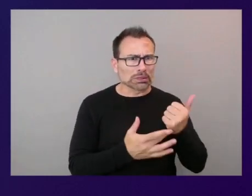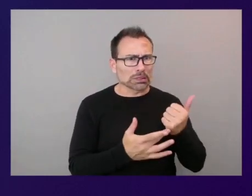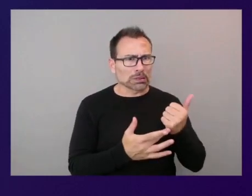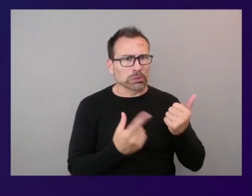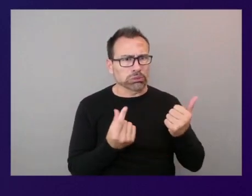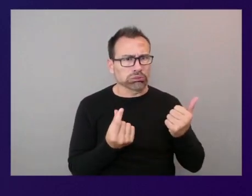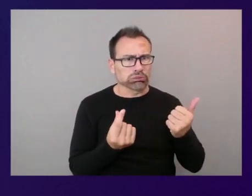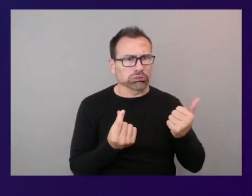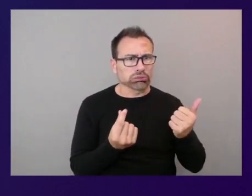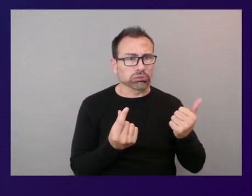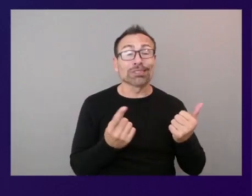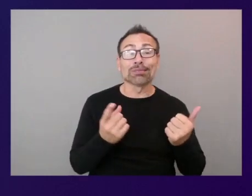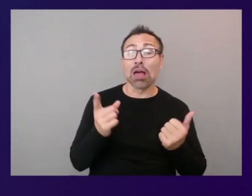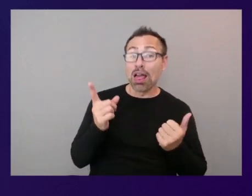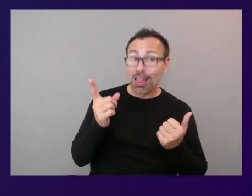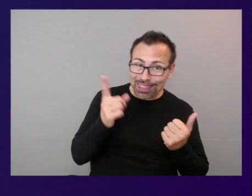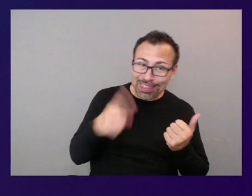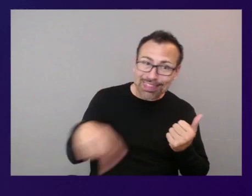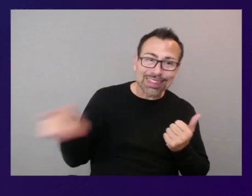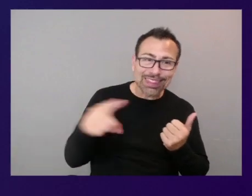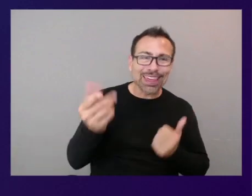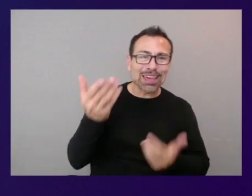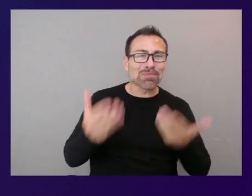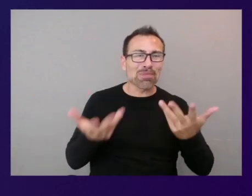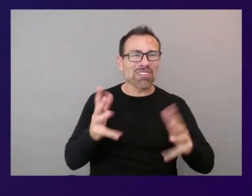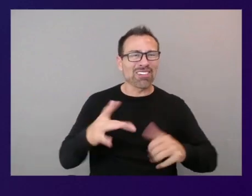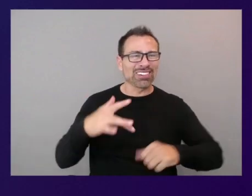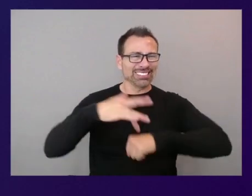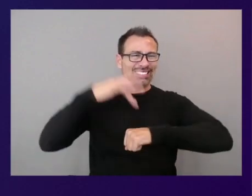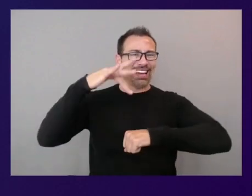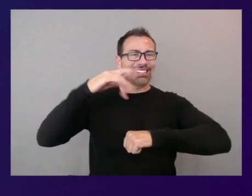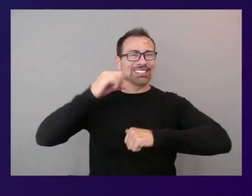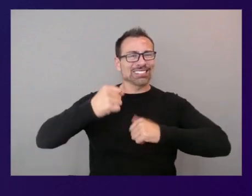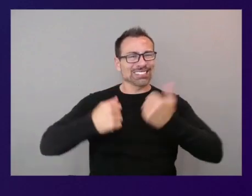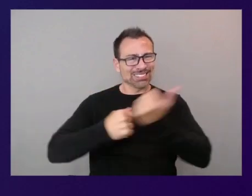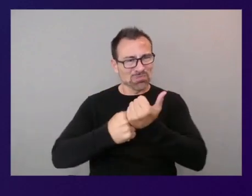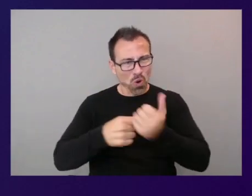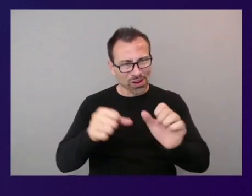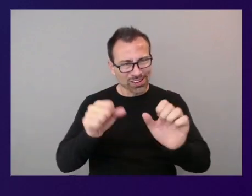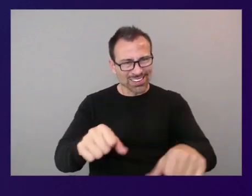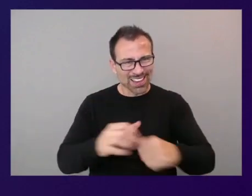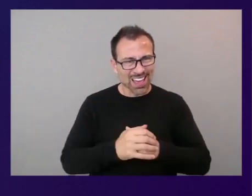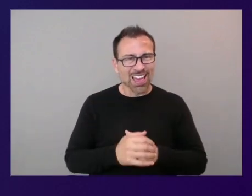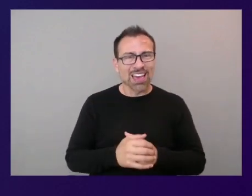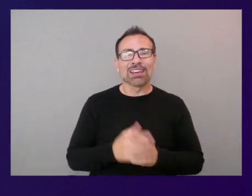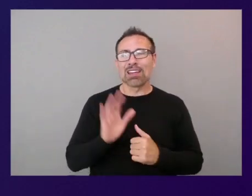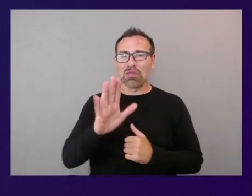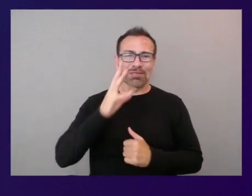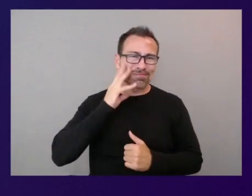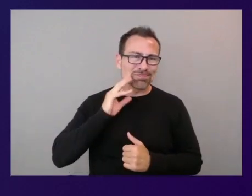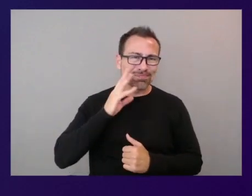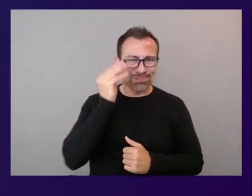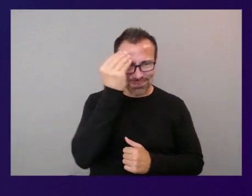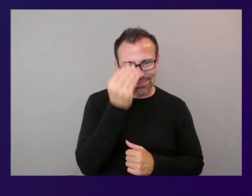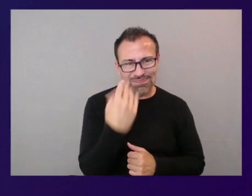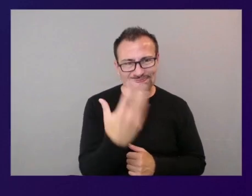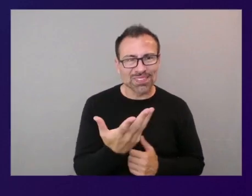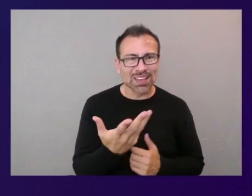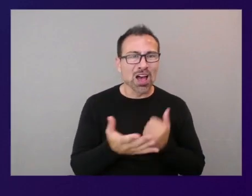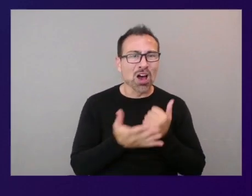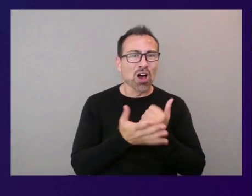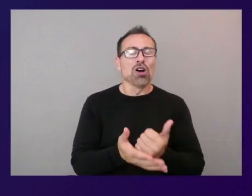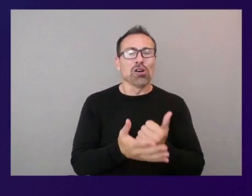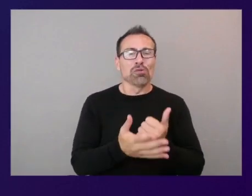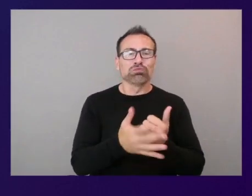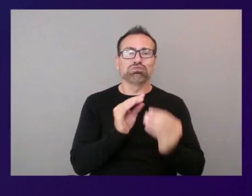else in the community has gone through it as well, and they can jump in with their experience and help get me